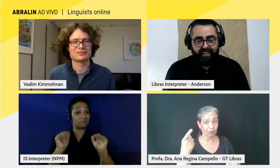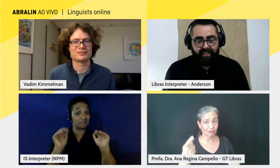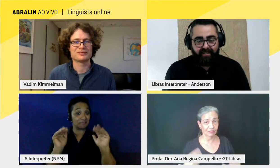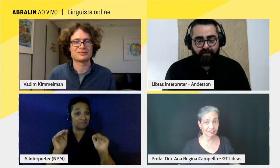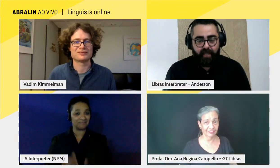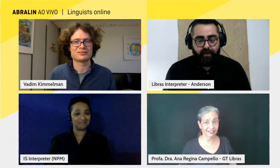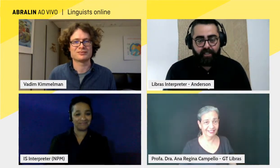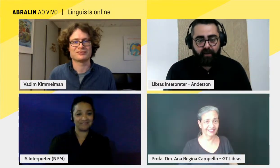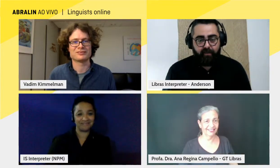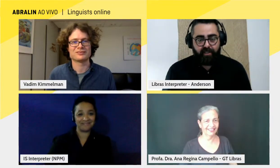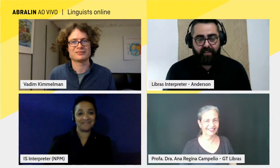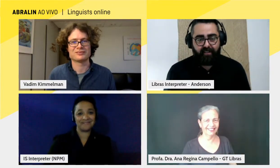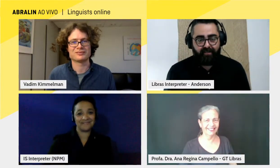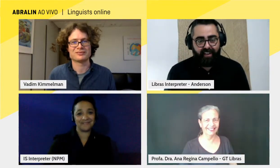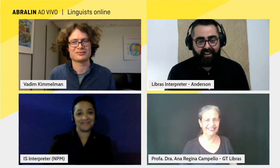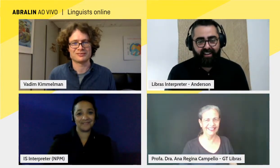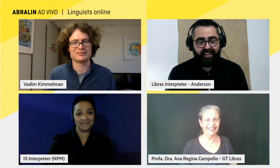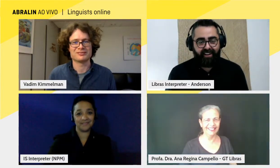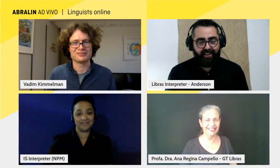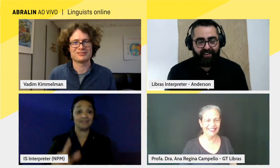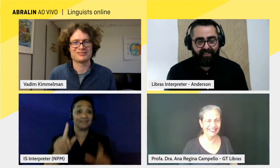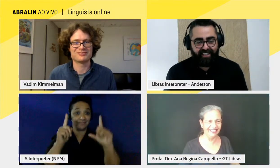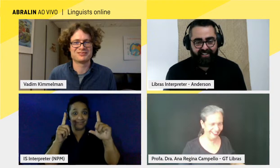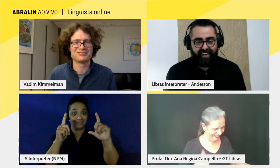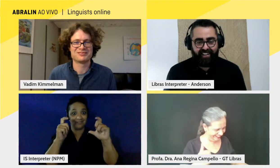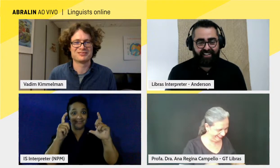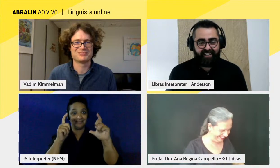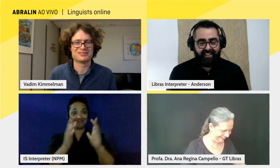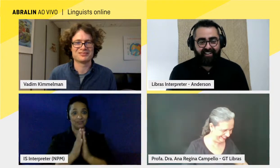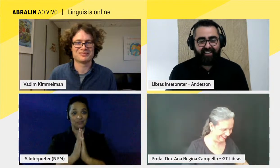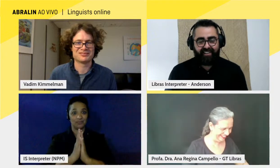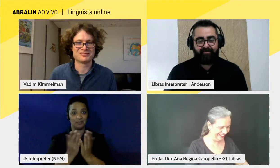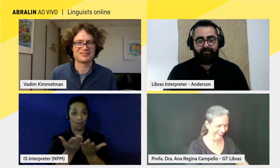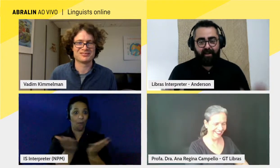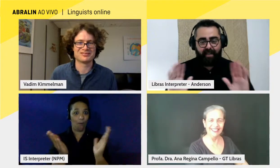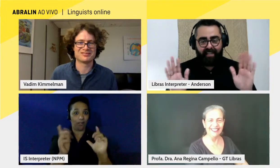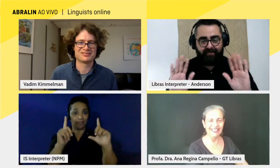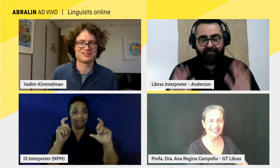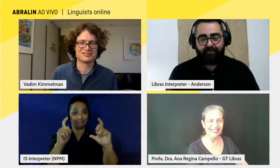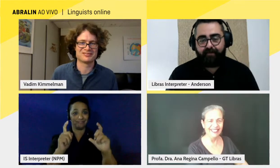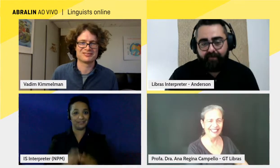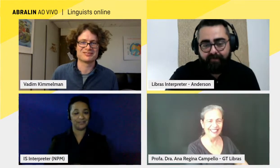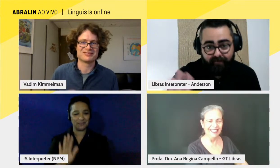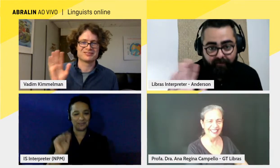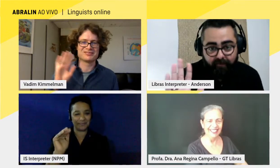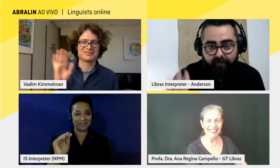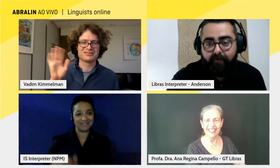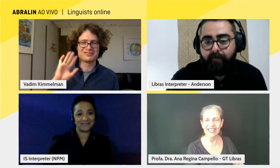May we take a picture then? Yeah, of us together. Bye bye.